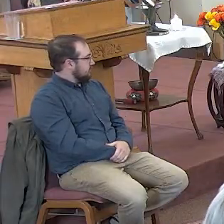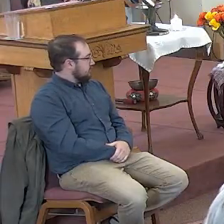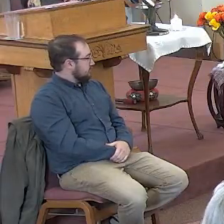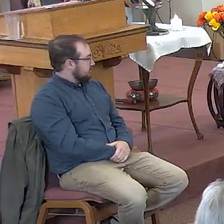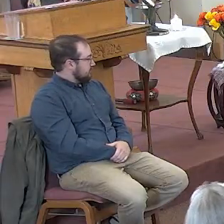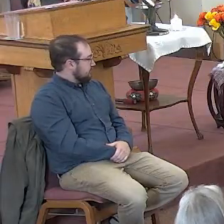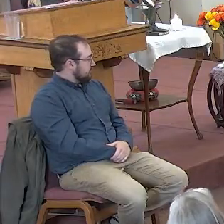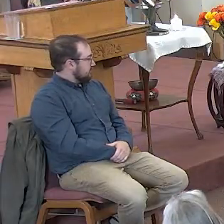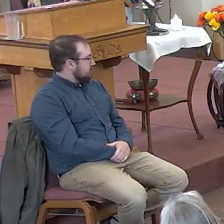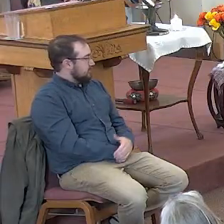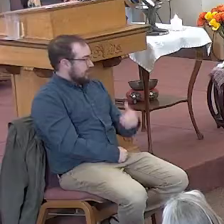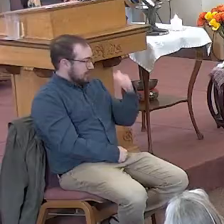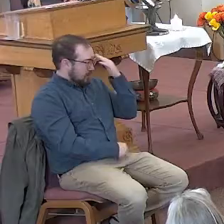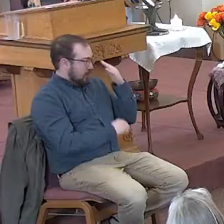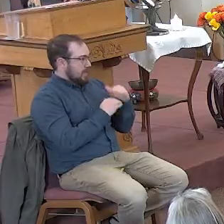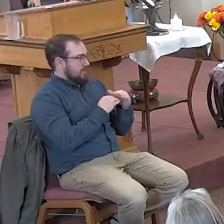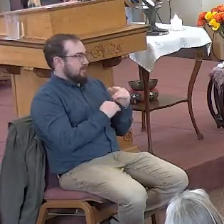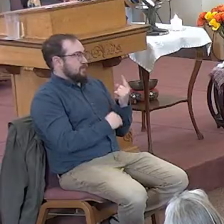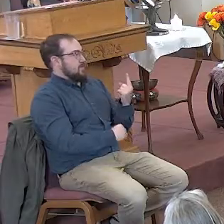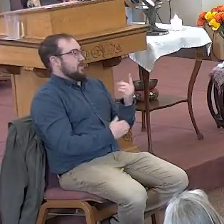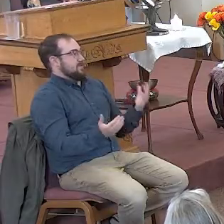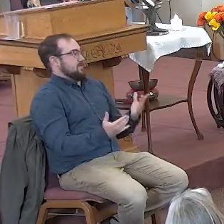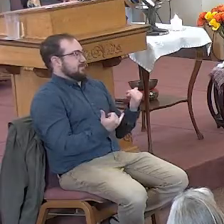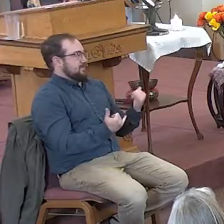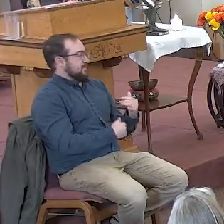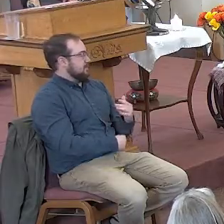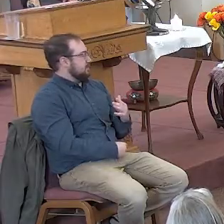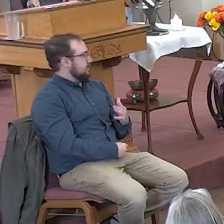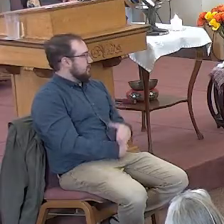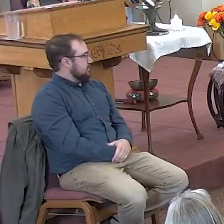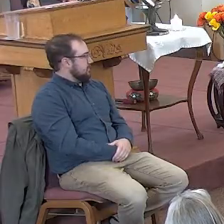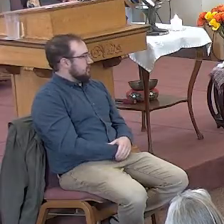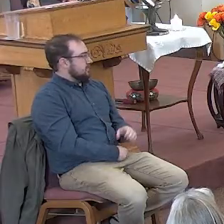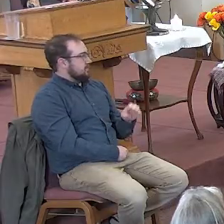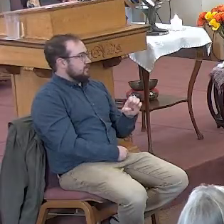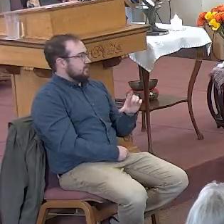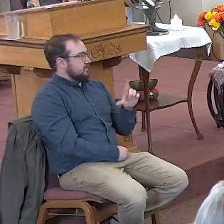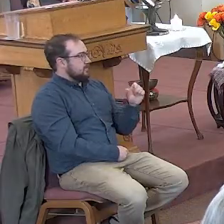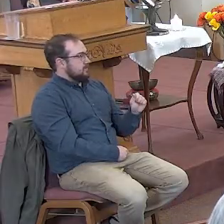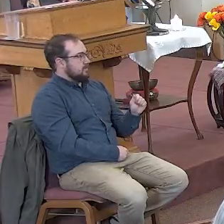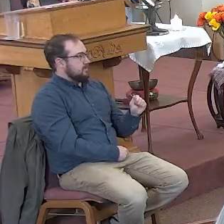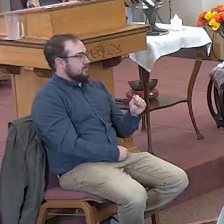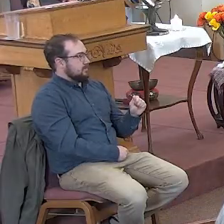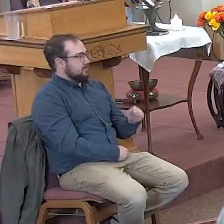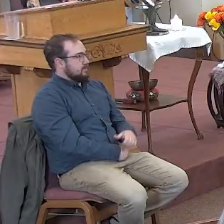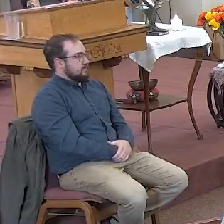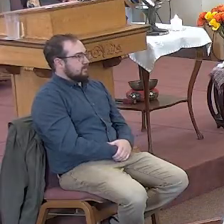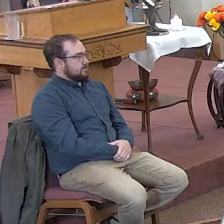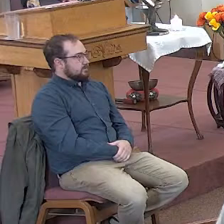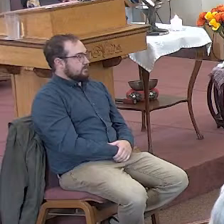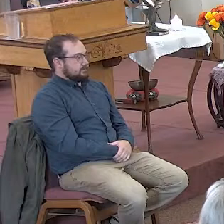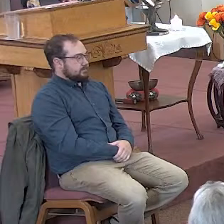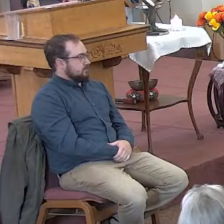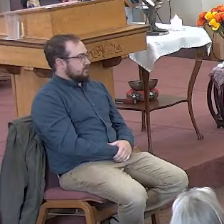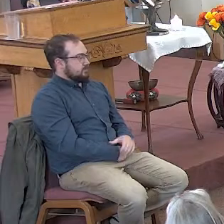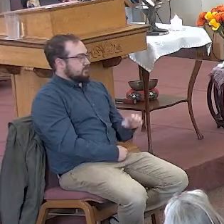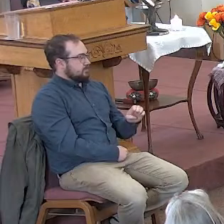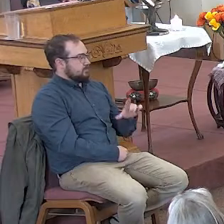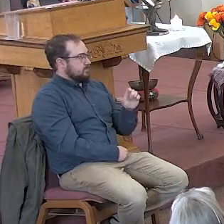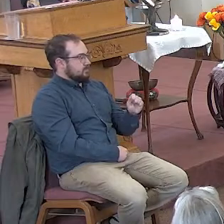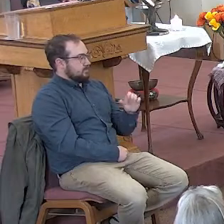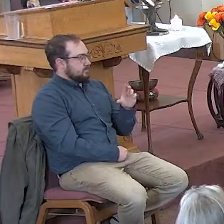oh, I know at least one of them's here today, so that's good. Is Ella here? No,